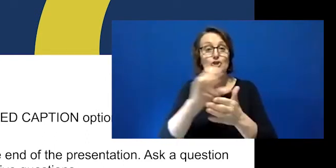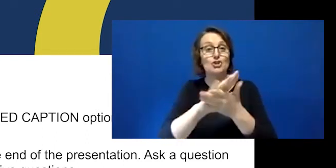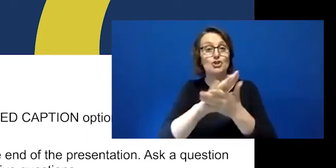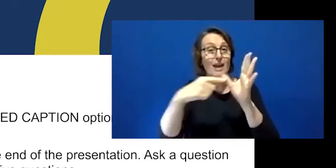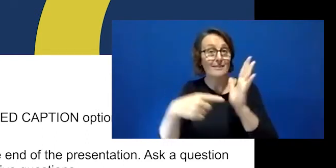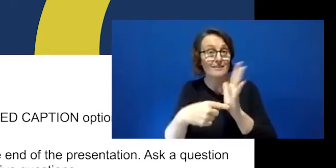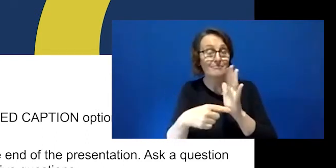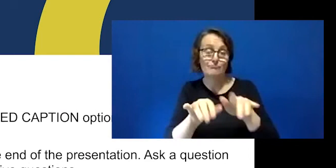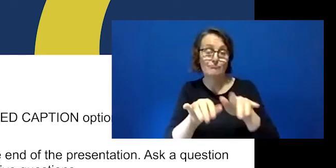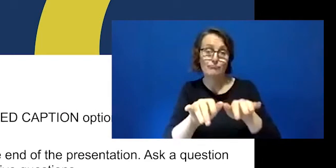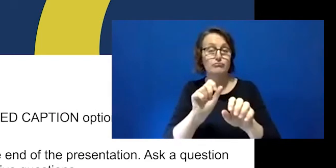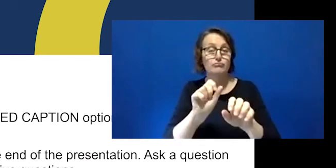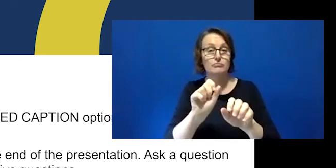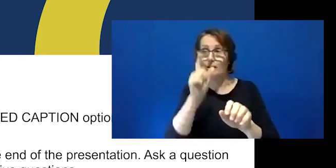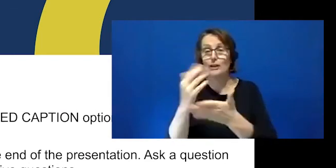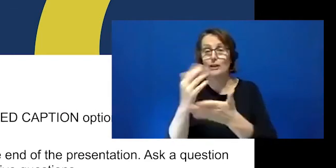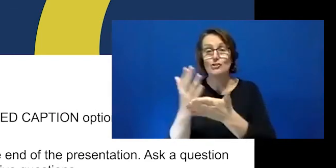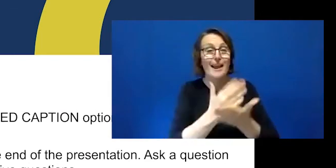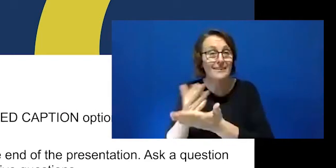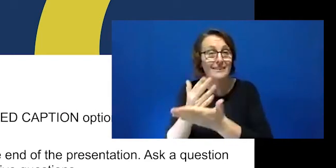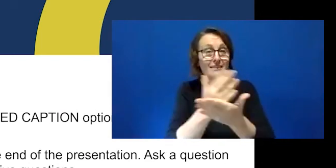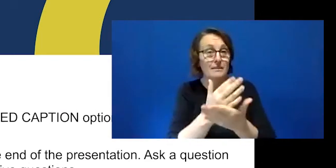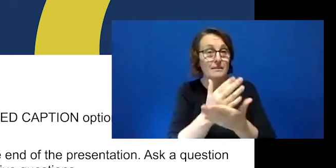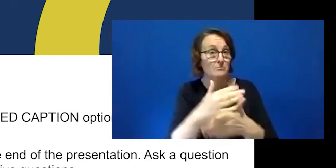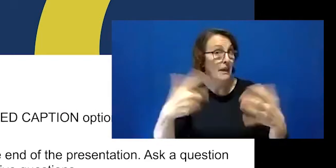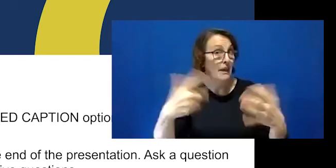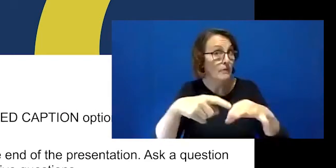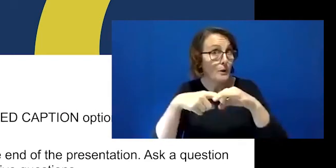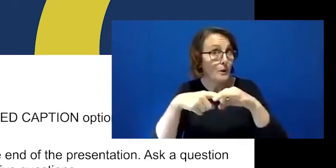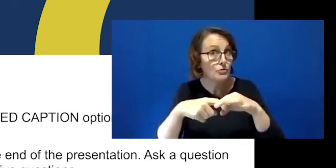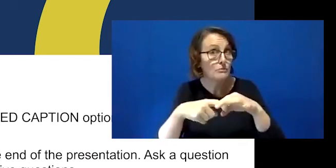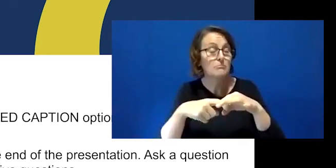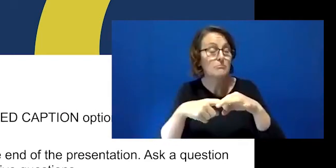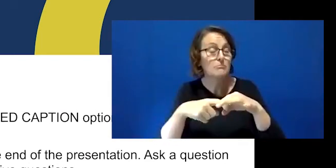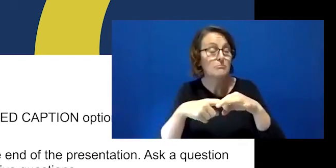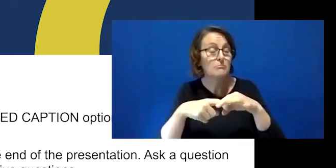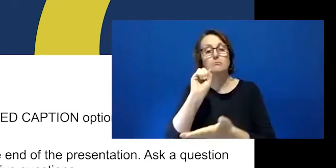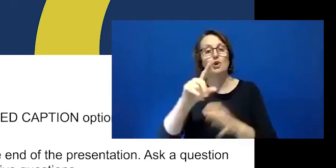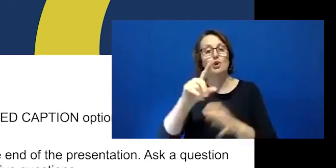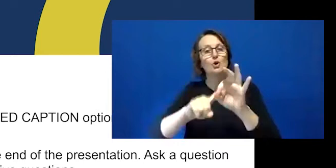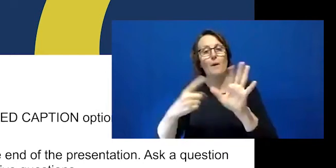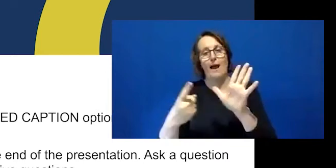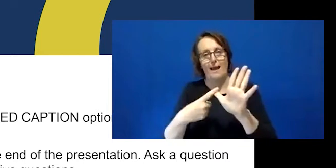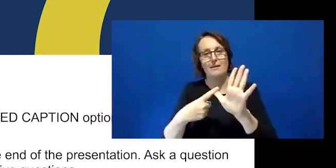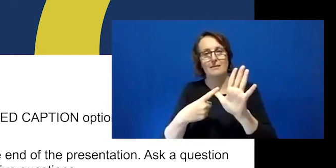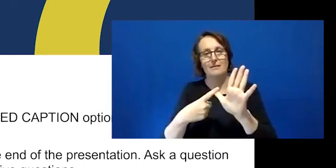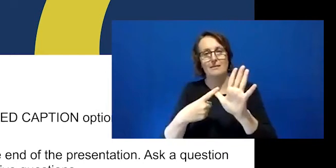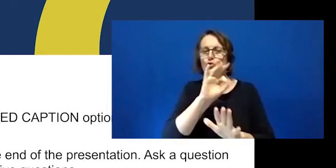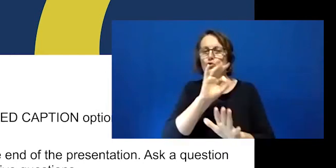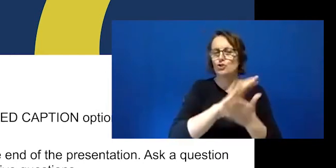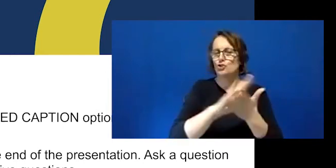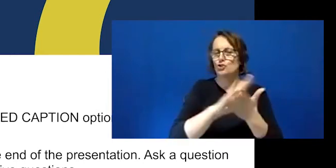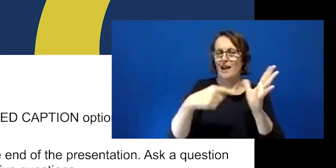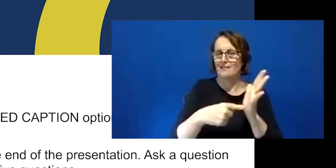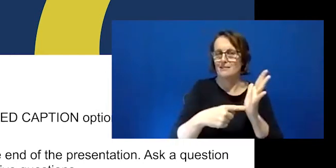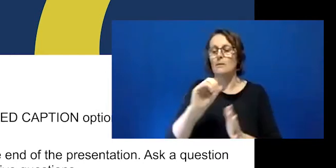session. Similarly, if you have a question at any point, please post it in the Q&A button rather than in the chat so we don't lose it